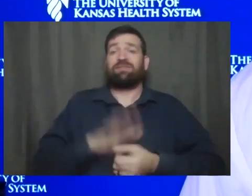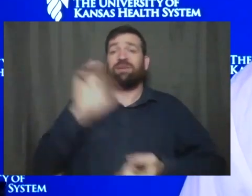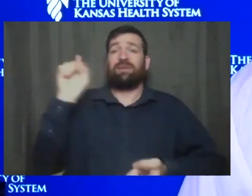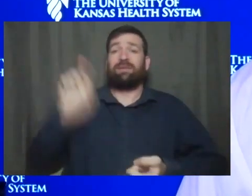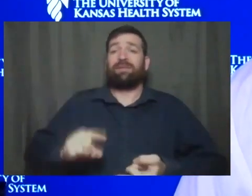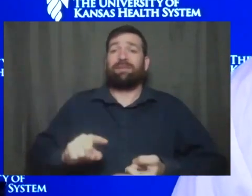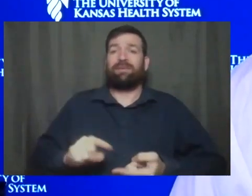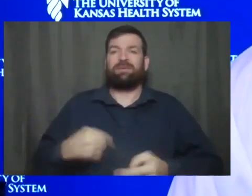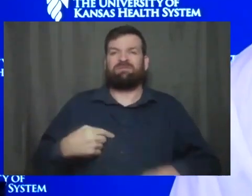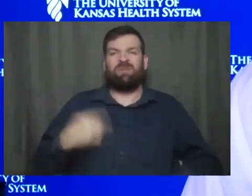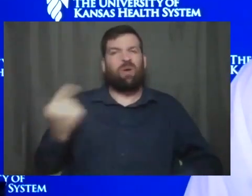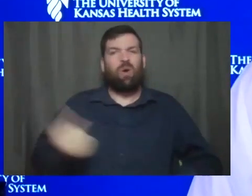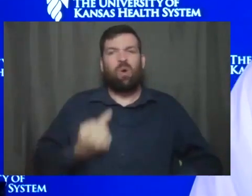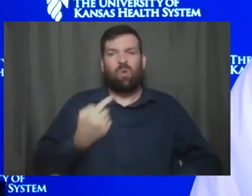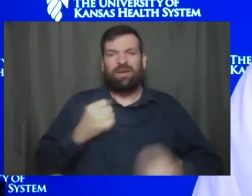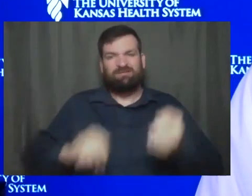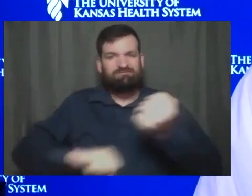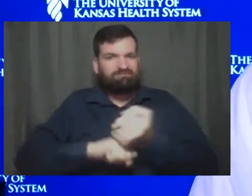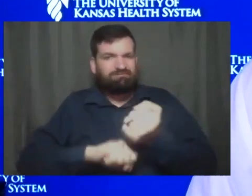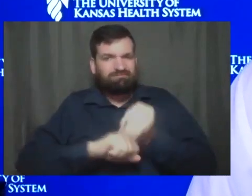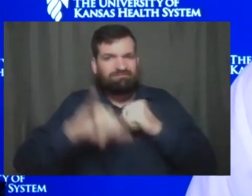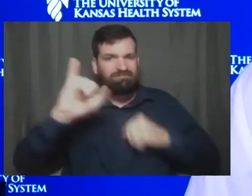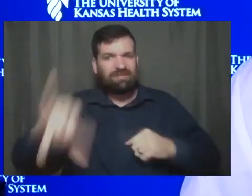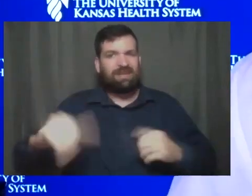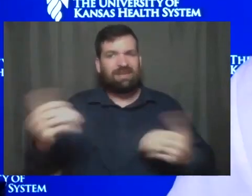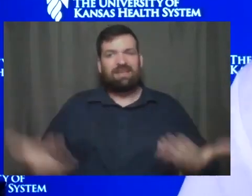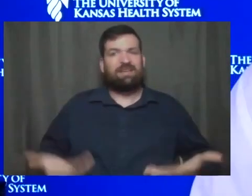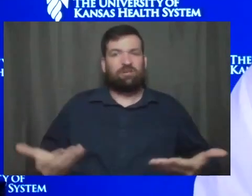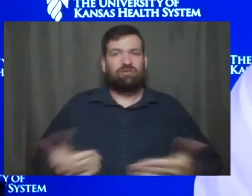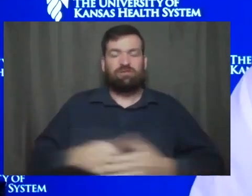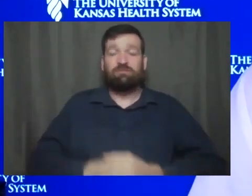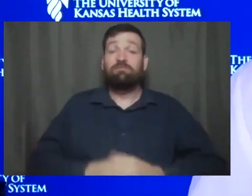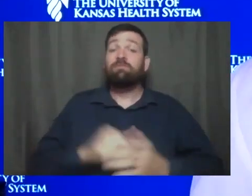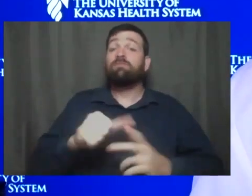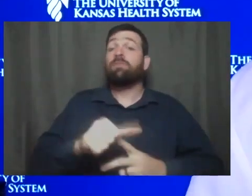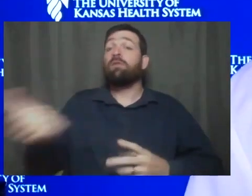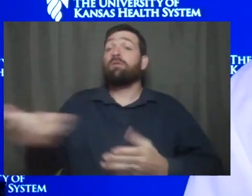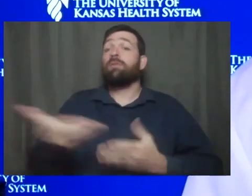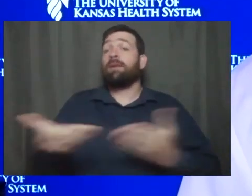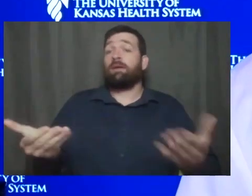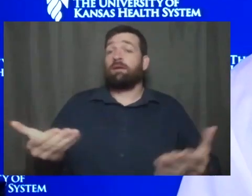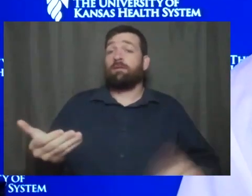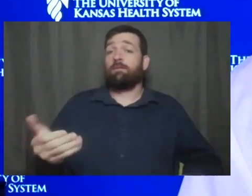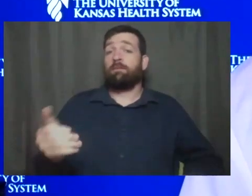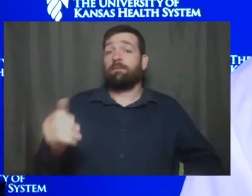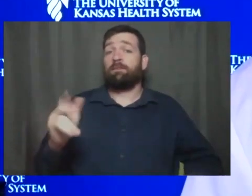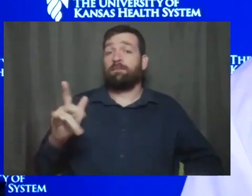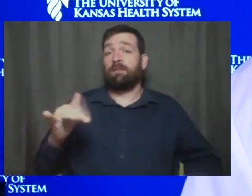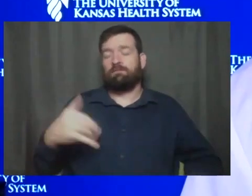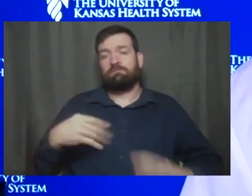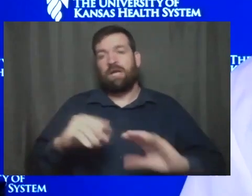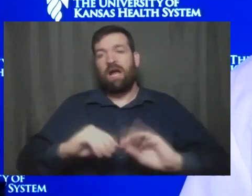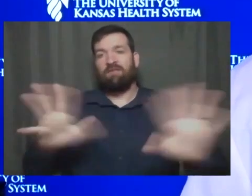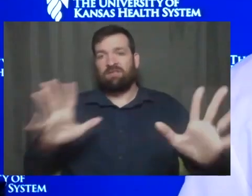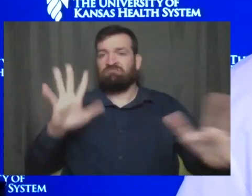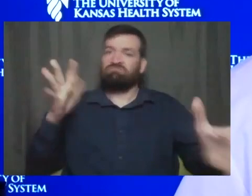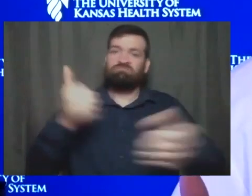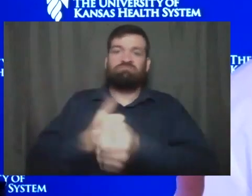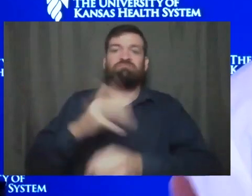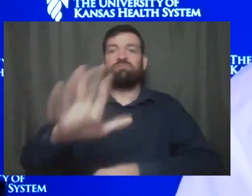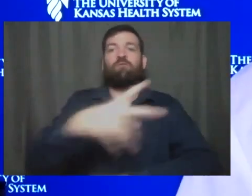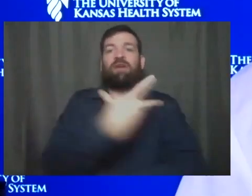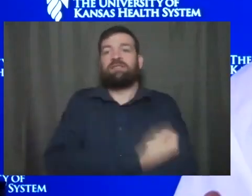been proponents of that here on the show. The other thing is continue to be obviously up to date with your vaccinations. We know